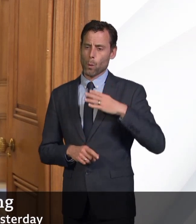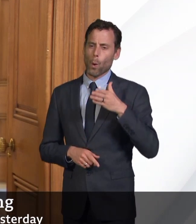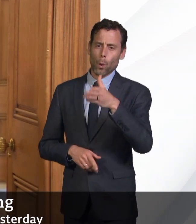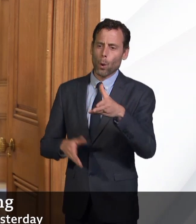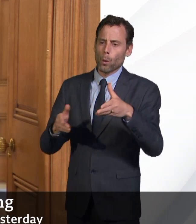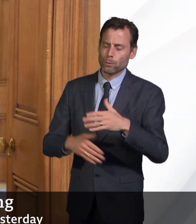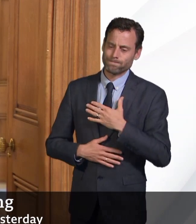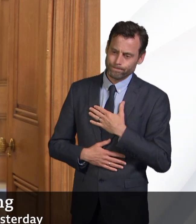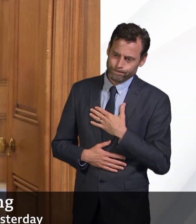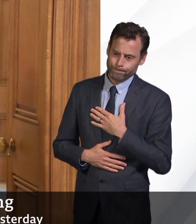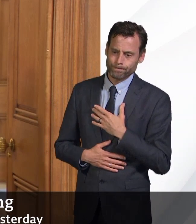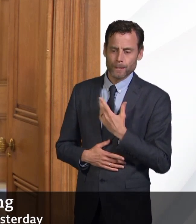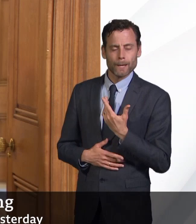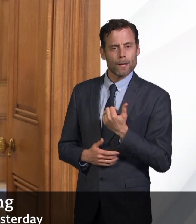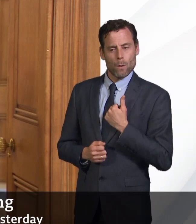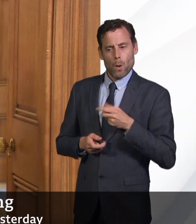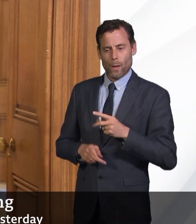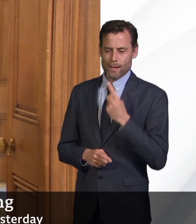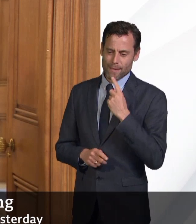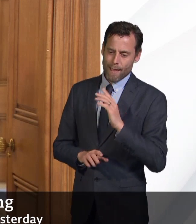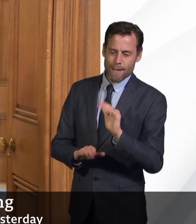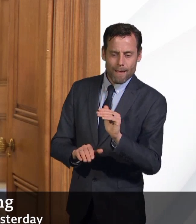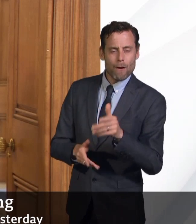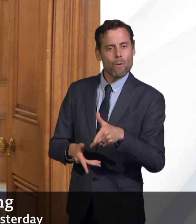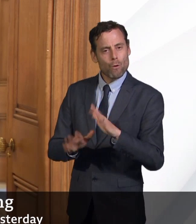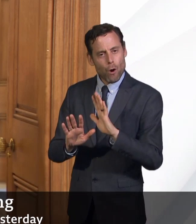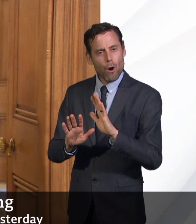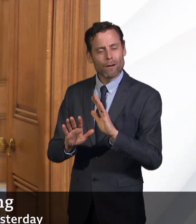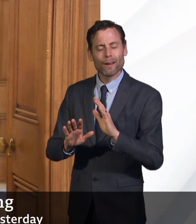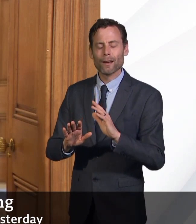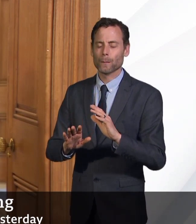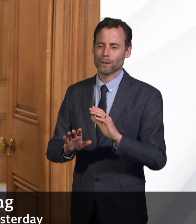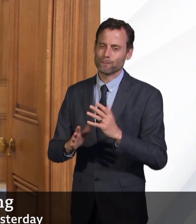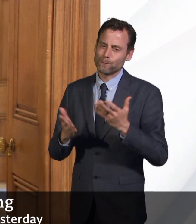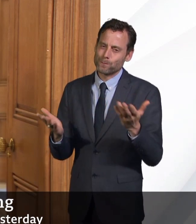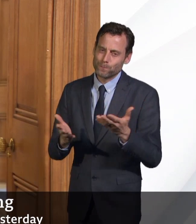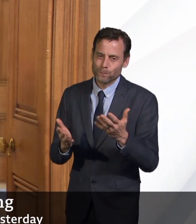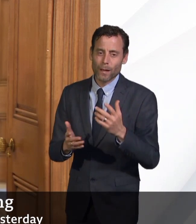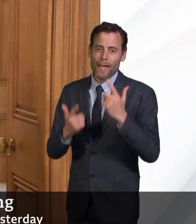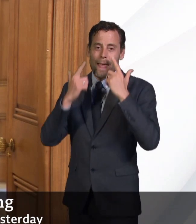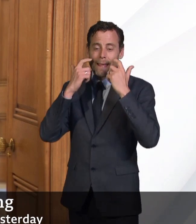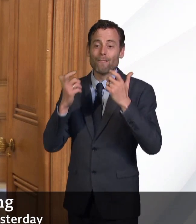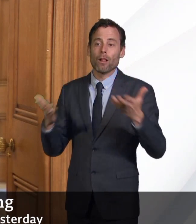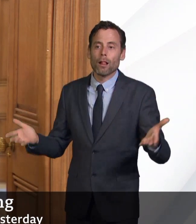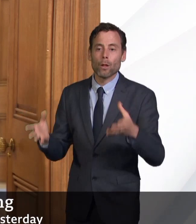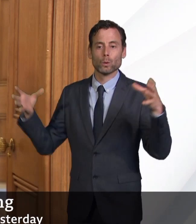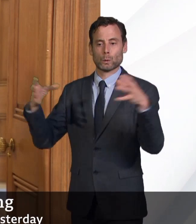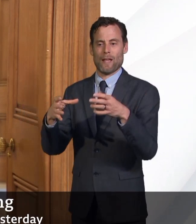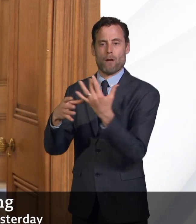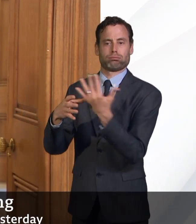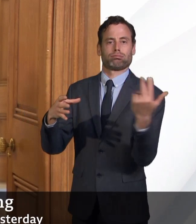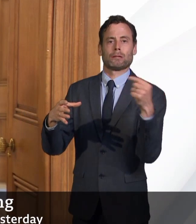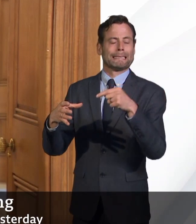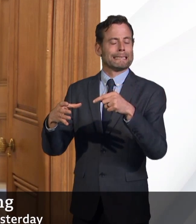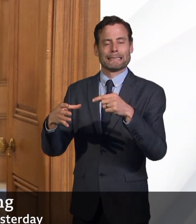respects. Obviously, we have to be cautious because we have to be very careful about large social gatherings, but it is something that